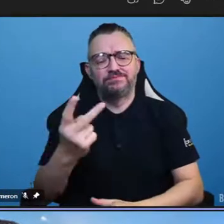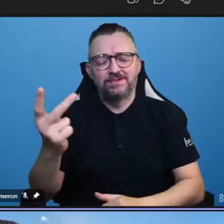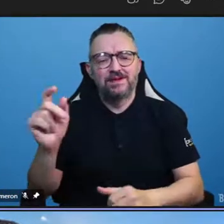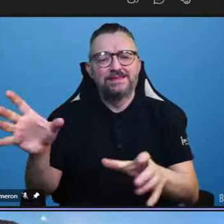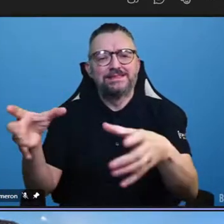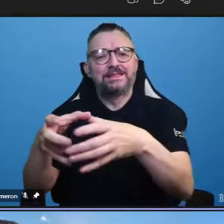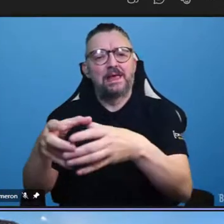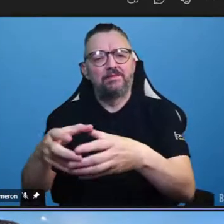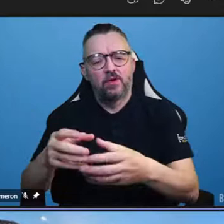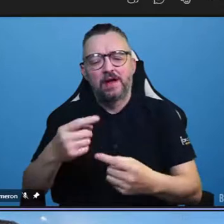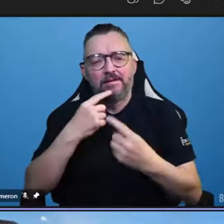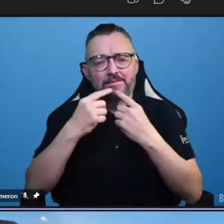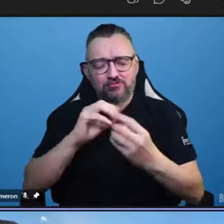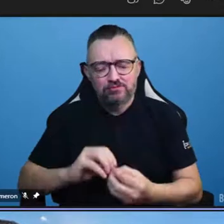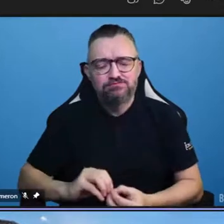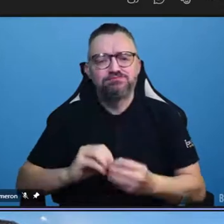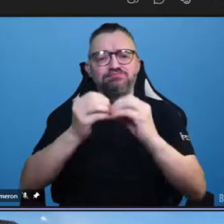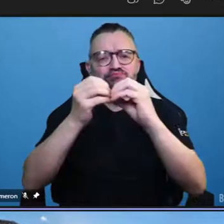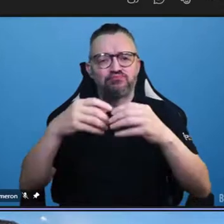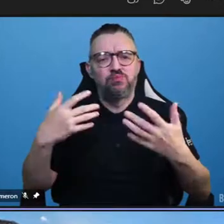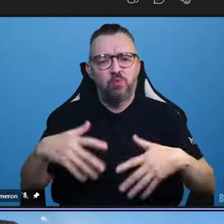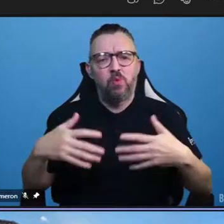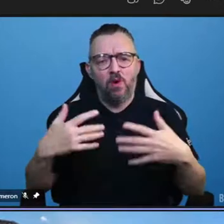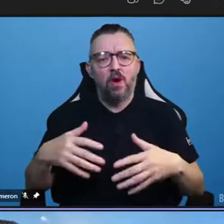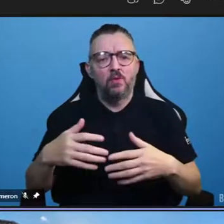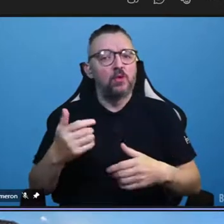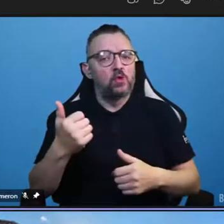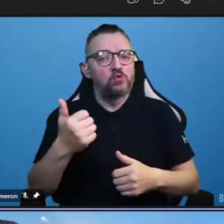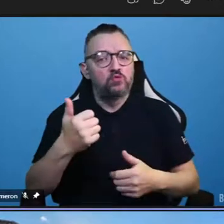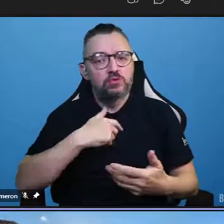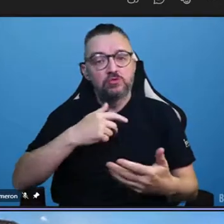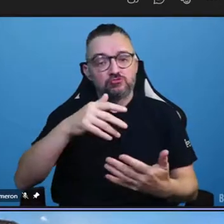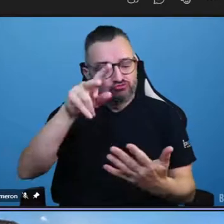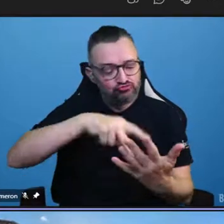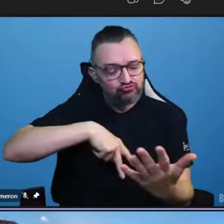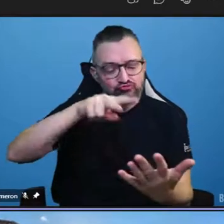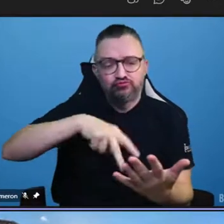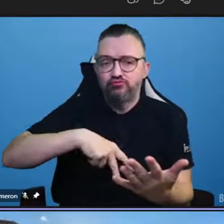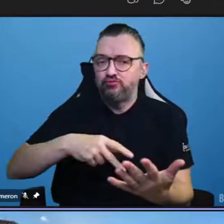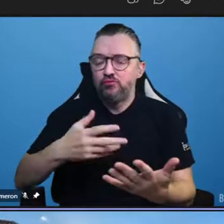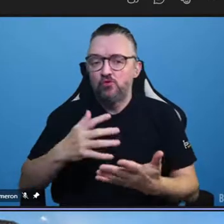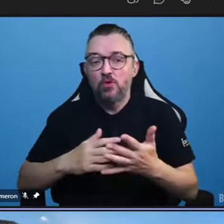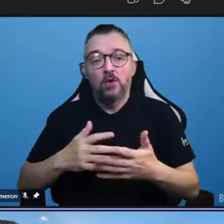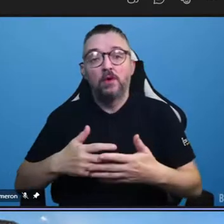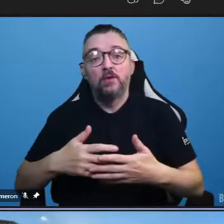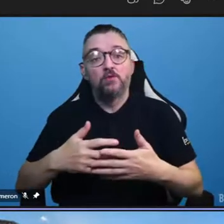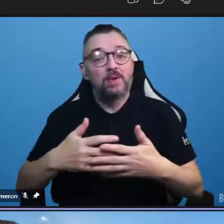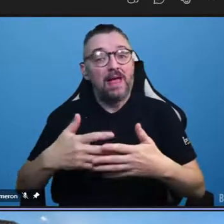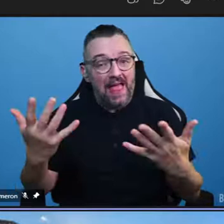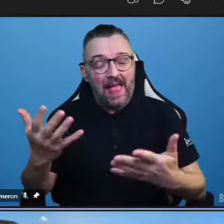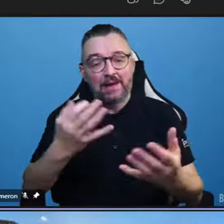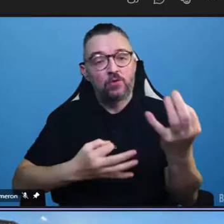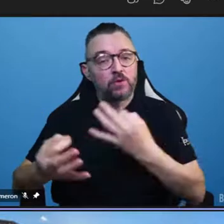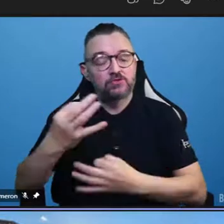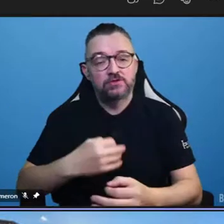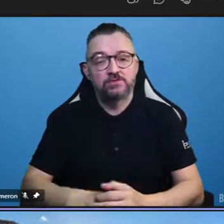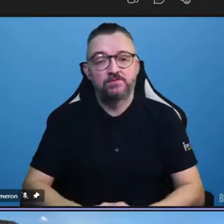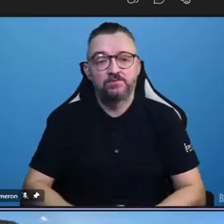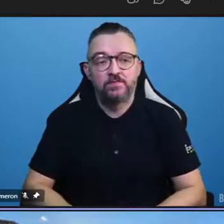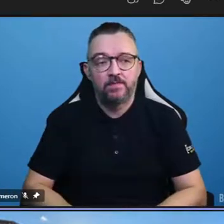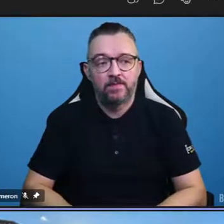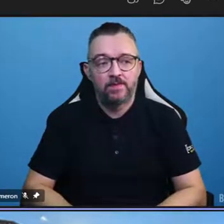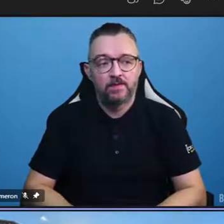this information too. It's very good to read this report. Now, do we have any questions, please?